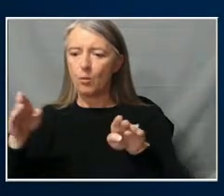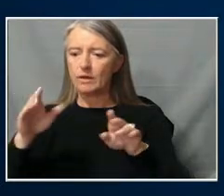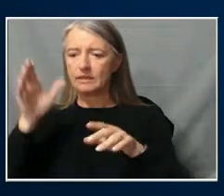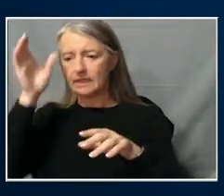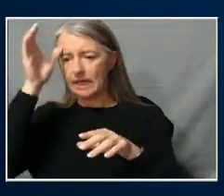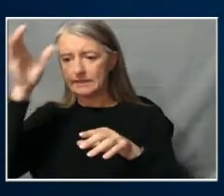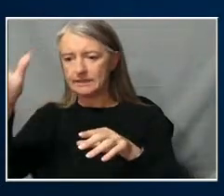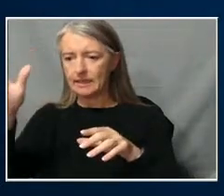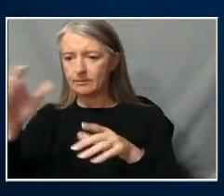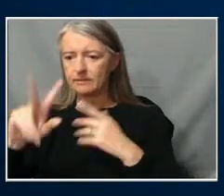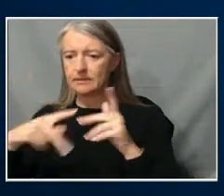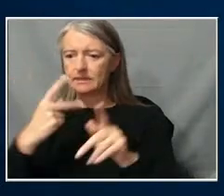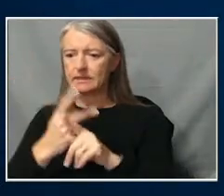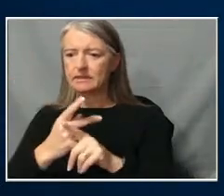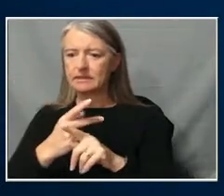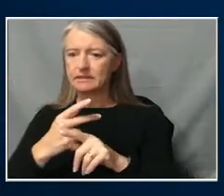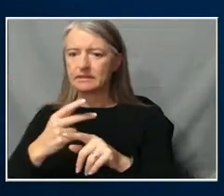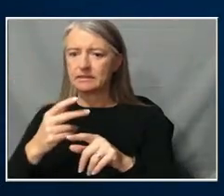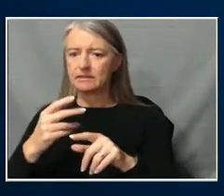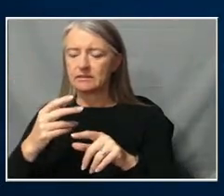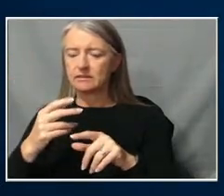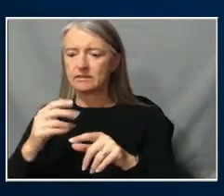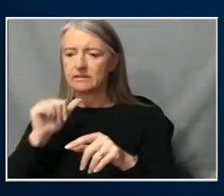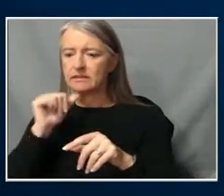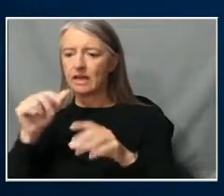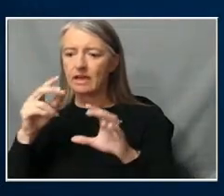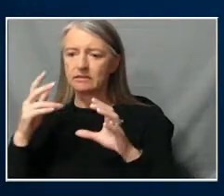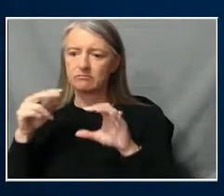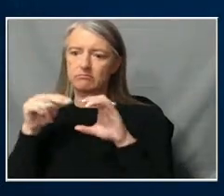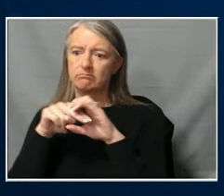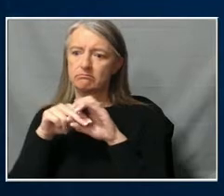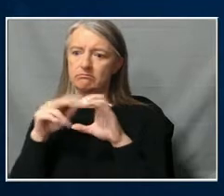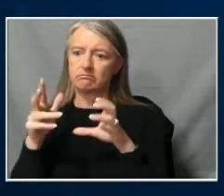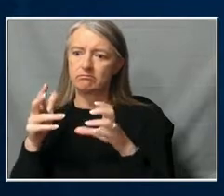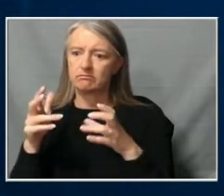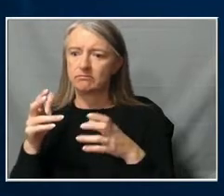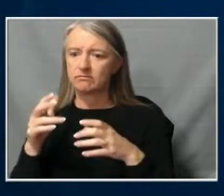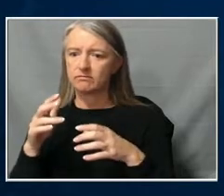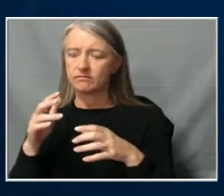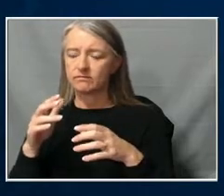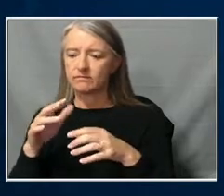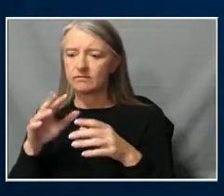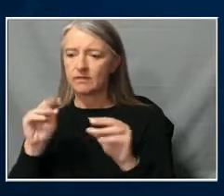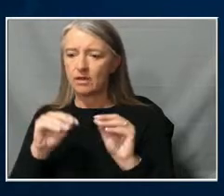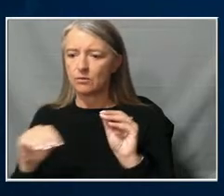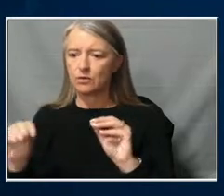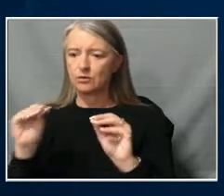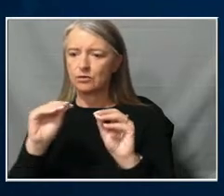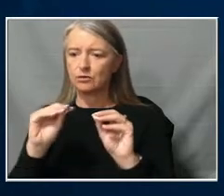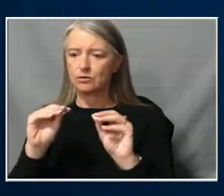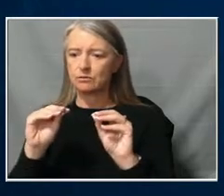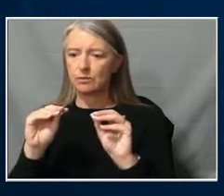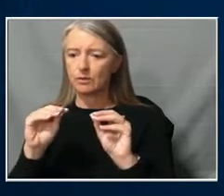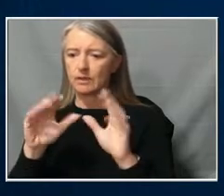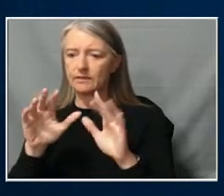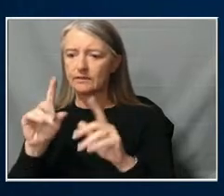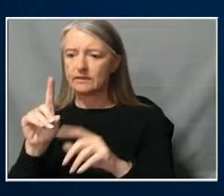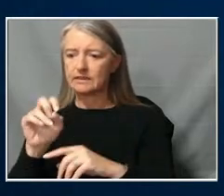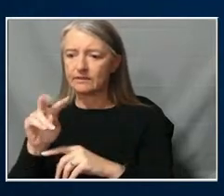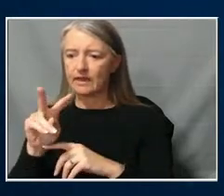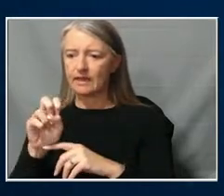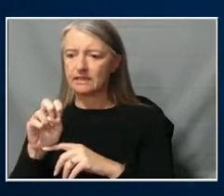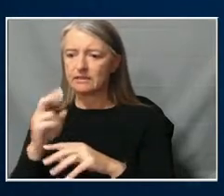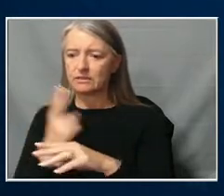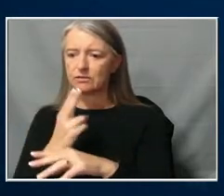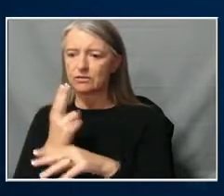not claustrophobic, but we apply the immobilization devices, in this case a mask, and then we